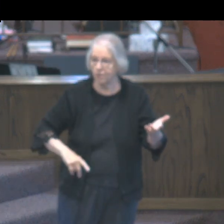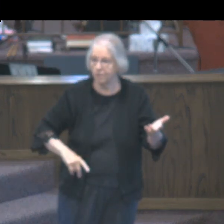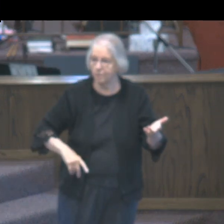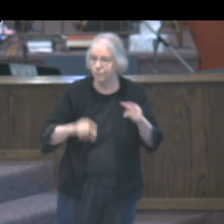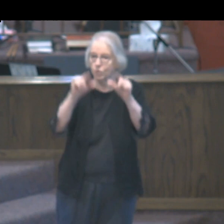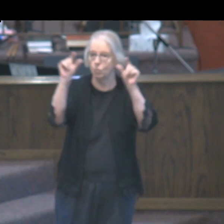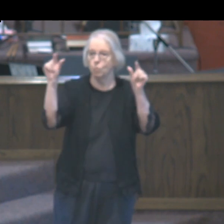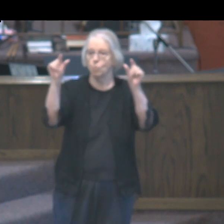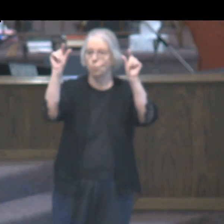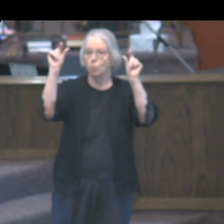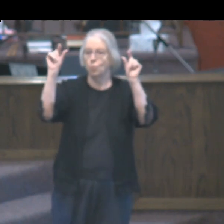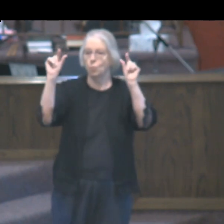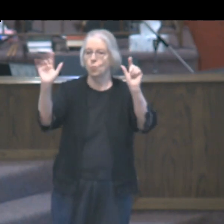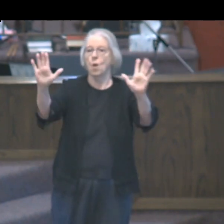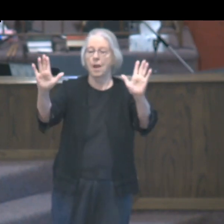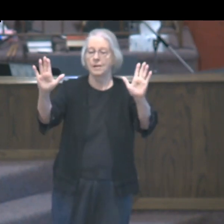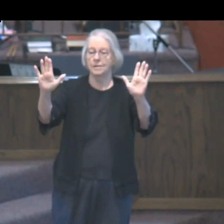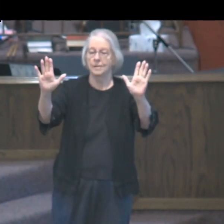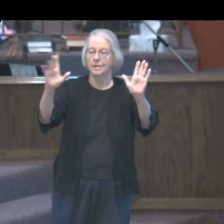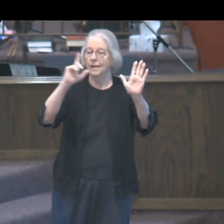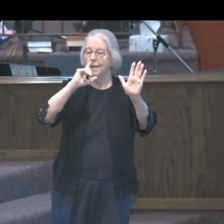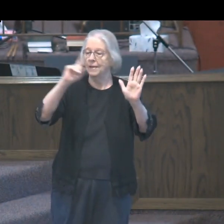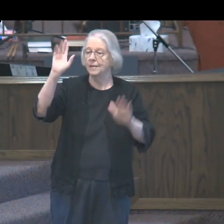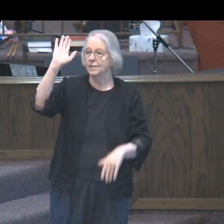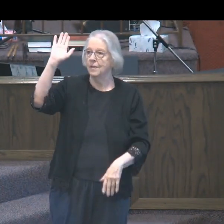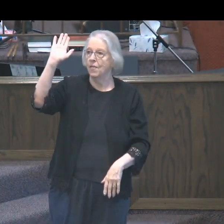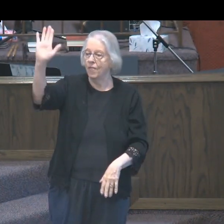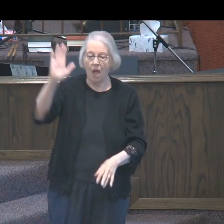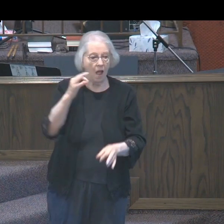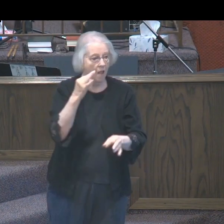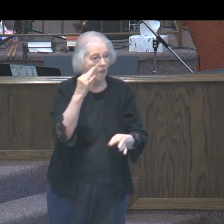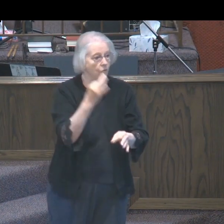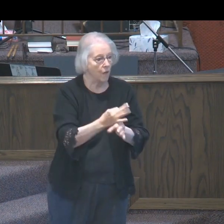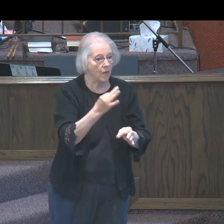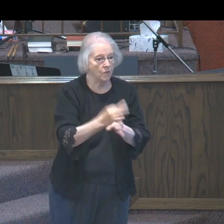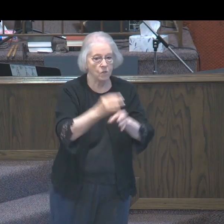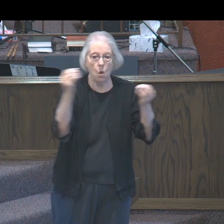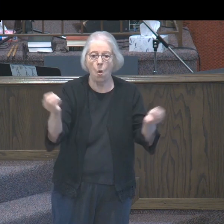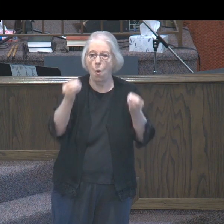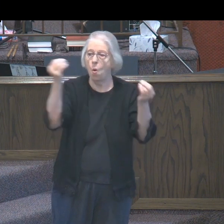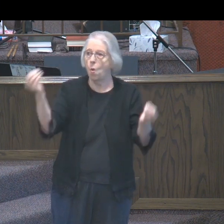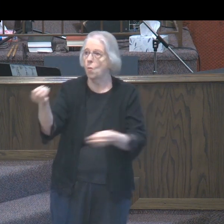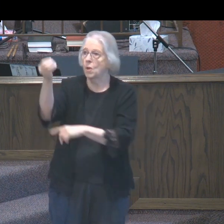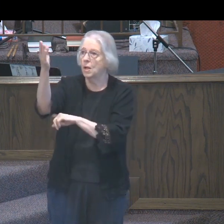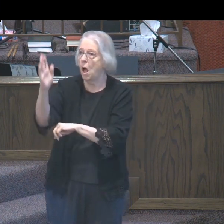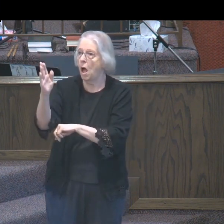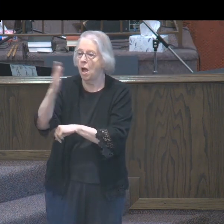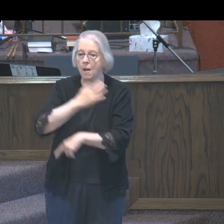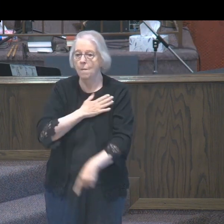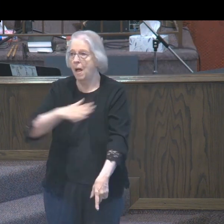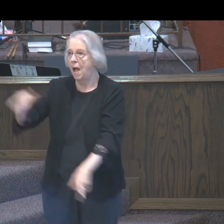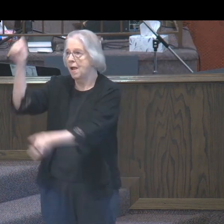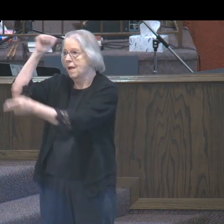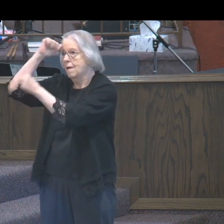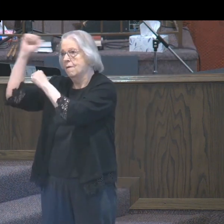Great is thy faithfulness, O God, my Father. There is